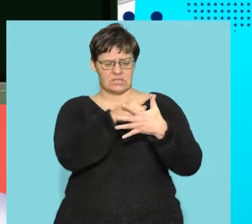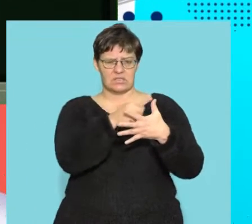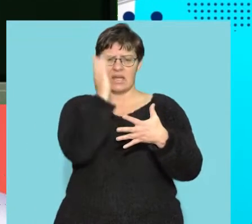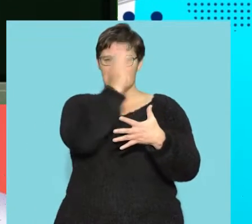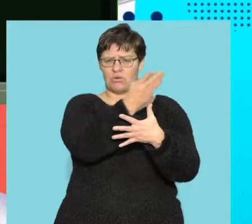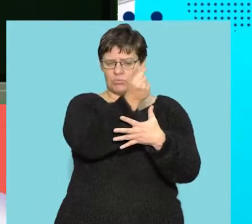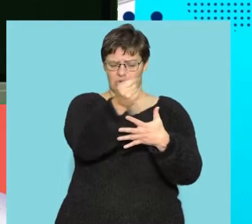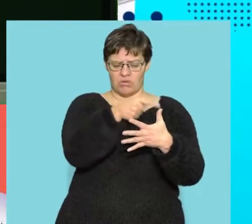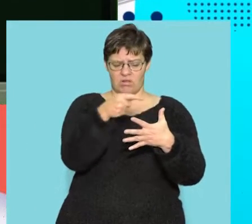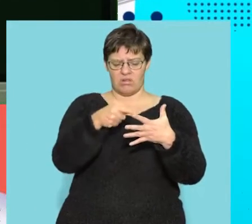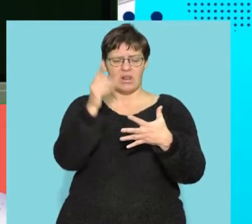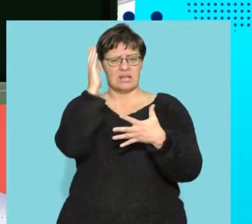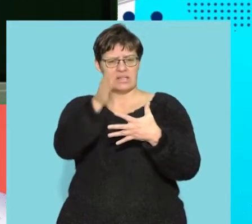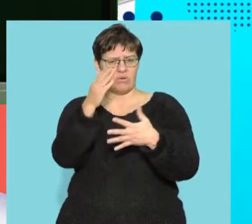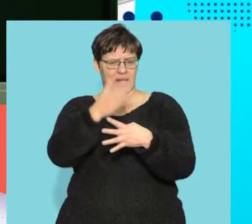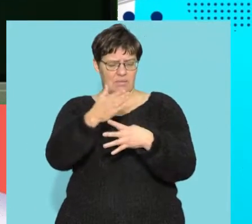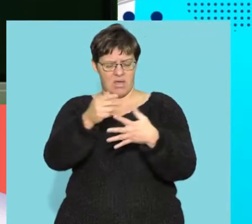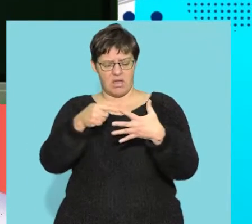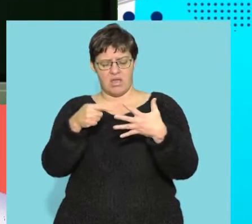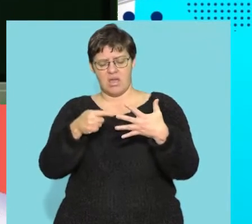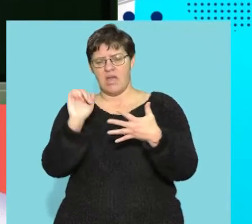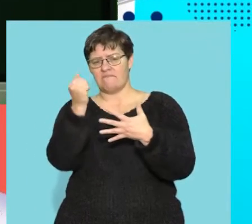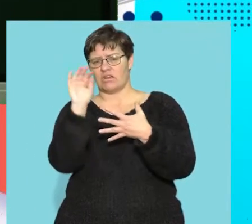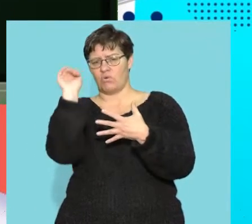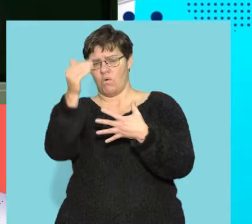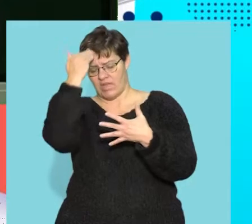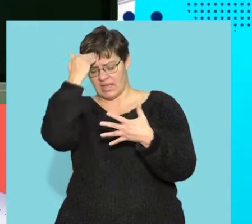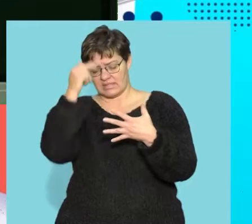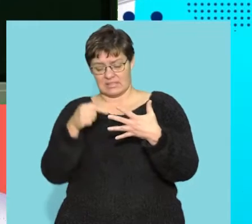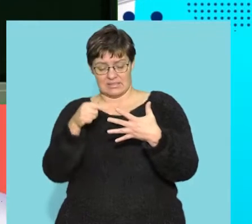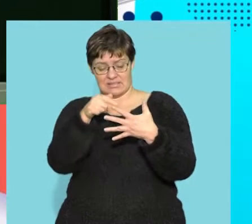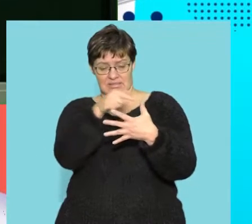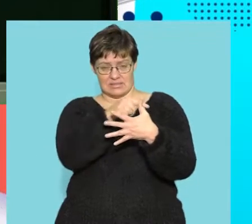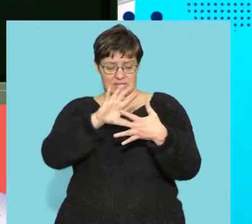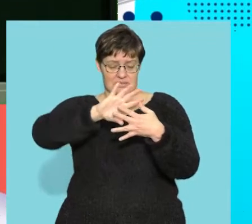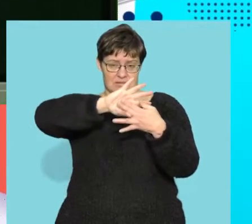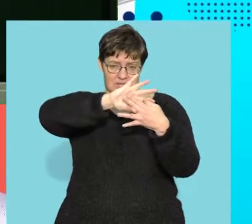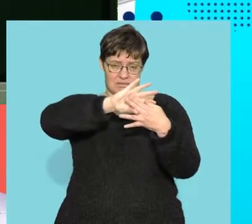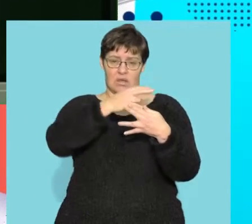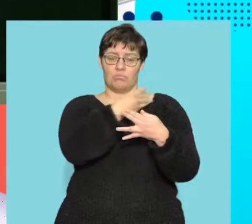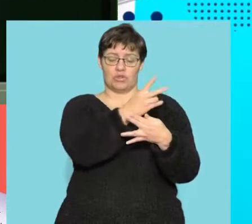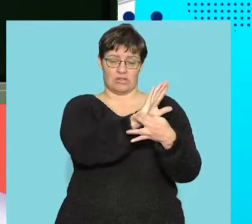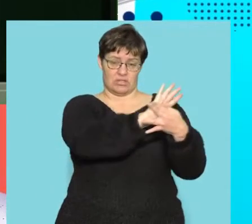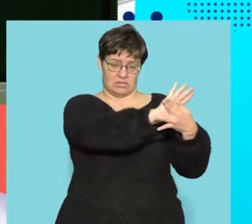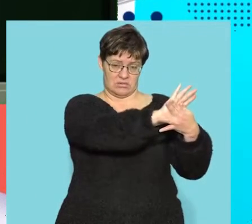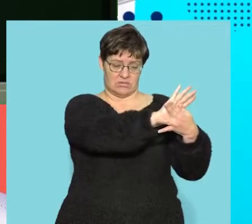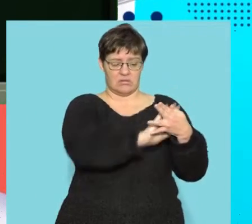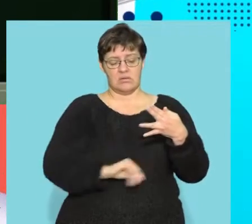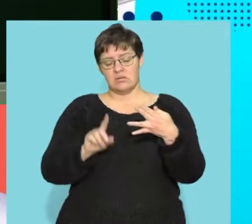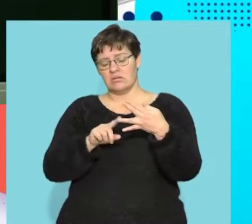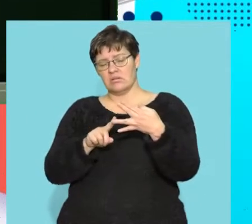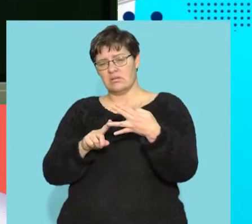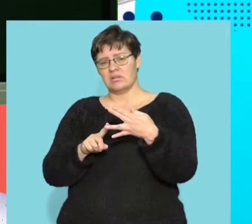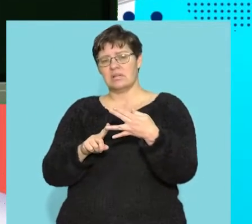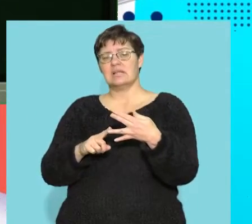direct material, direct labor, factory overheads. Those deal with production. Then you